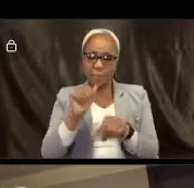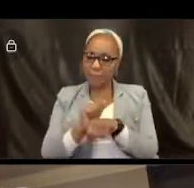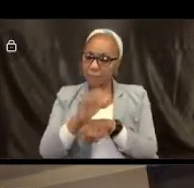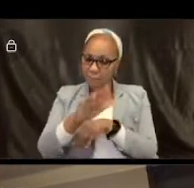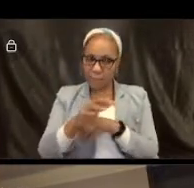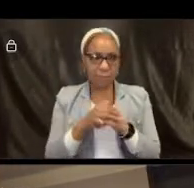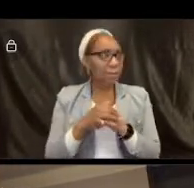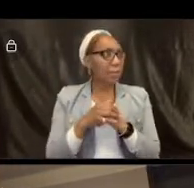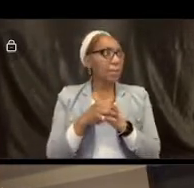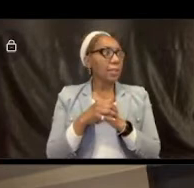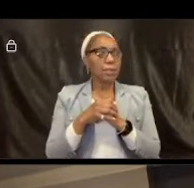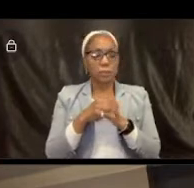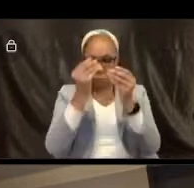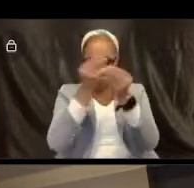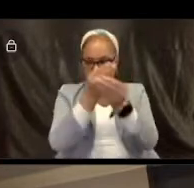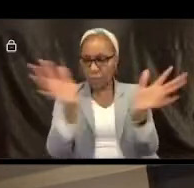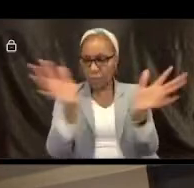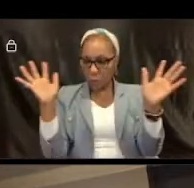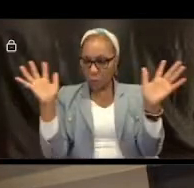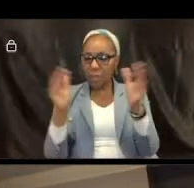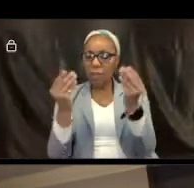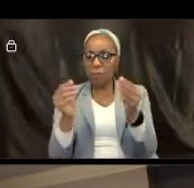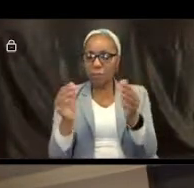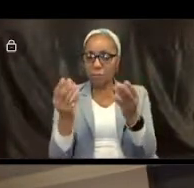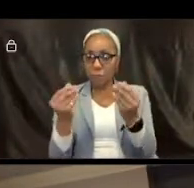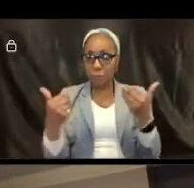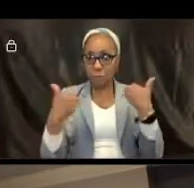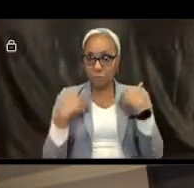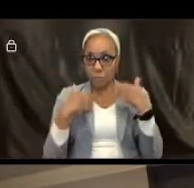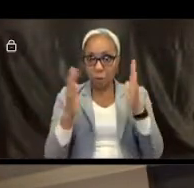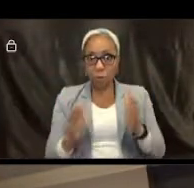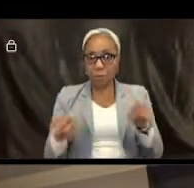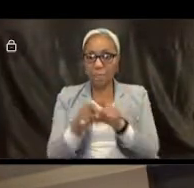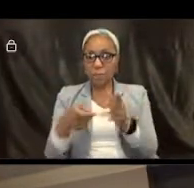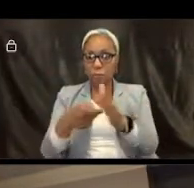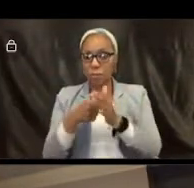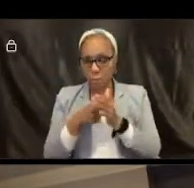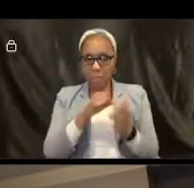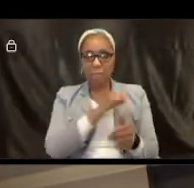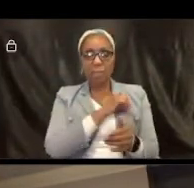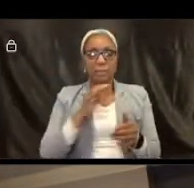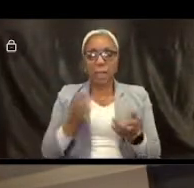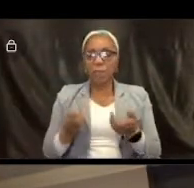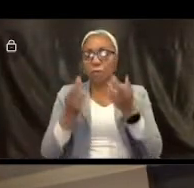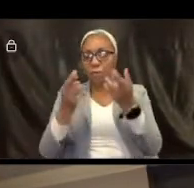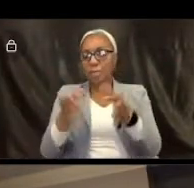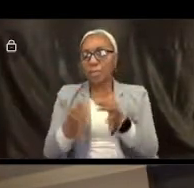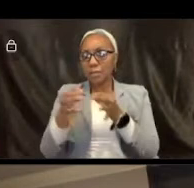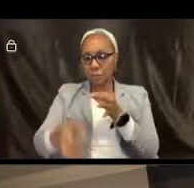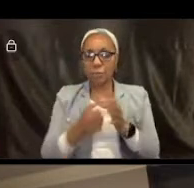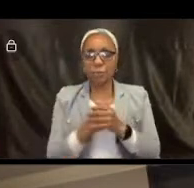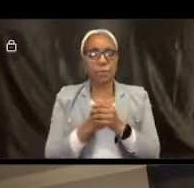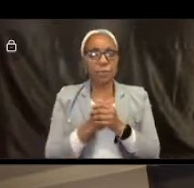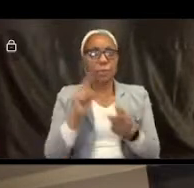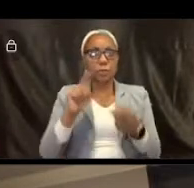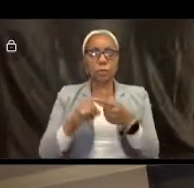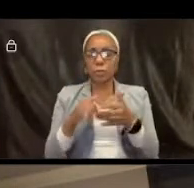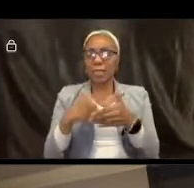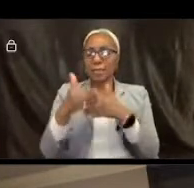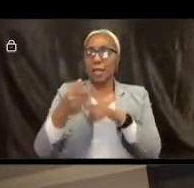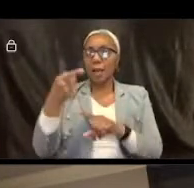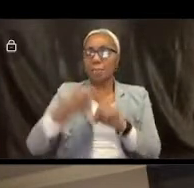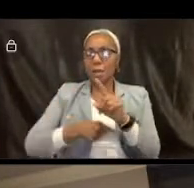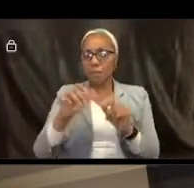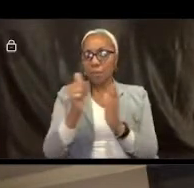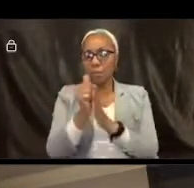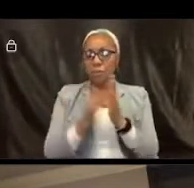to surrounding property owners as required. Staff recommends the application be deferred to the April 13th, 2023 agenda.